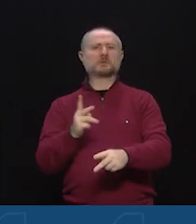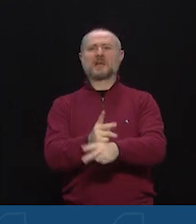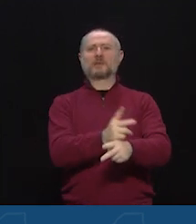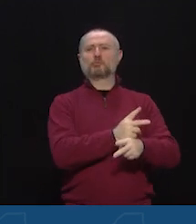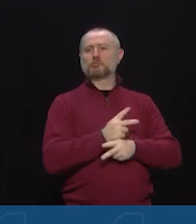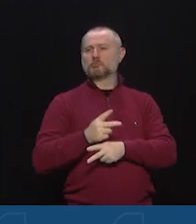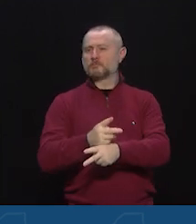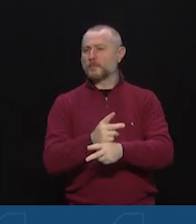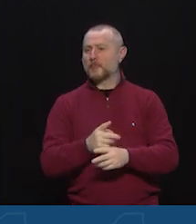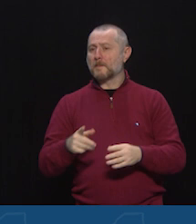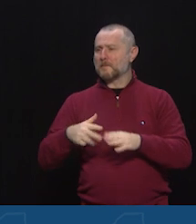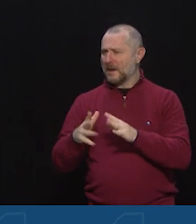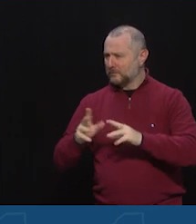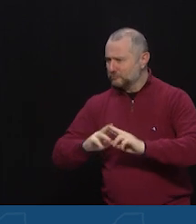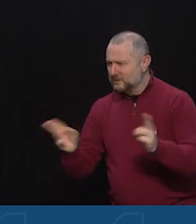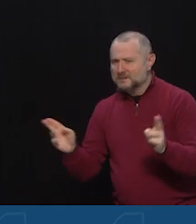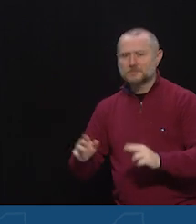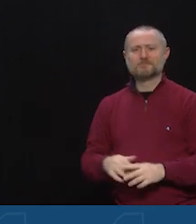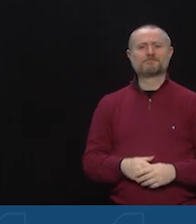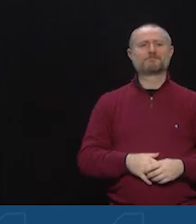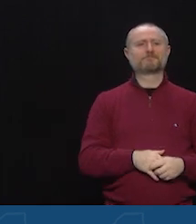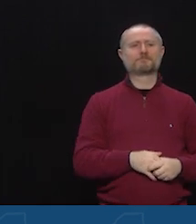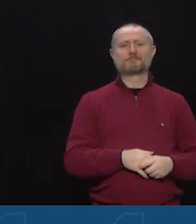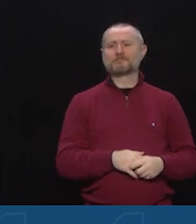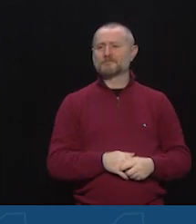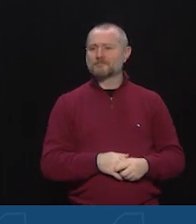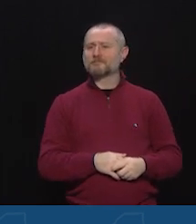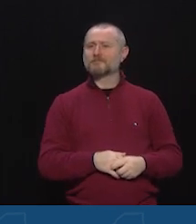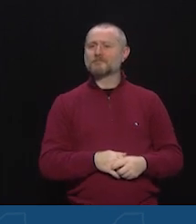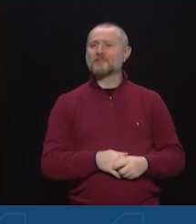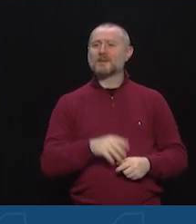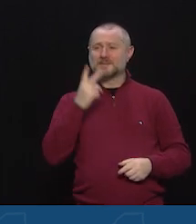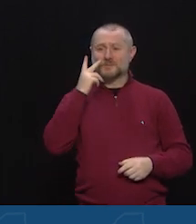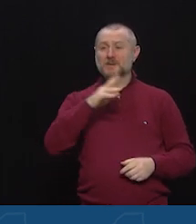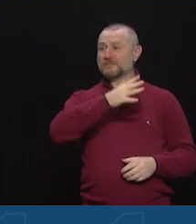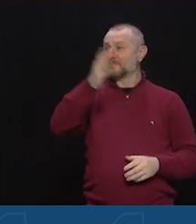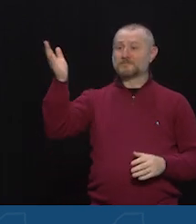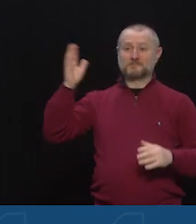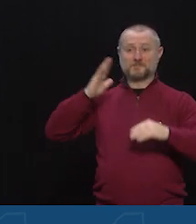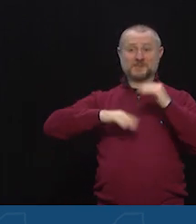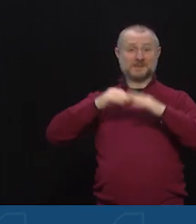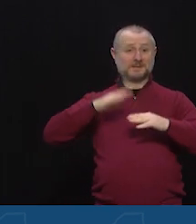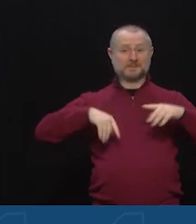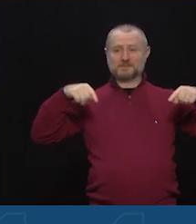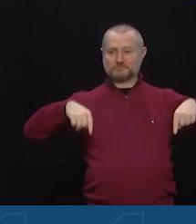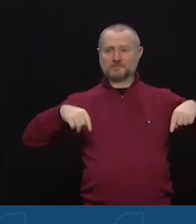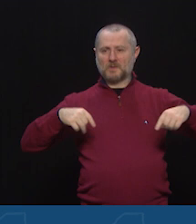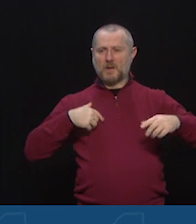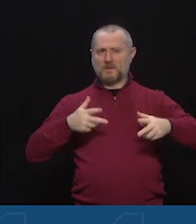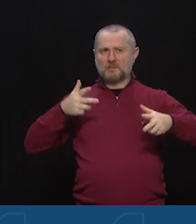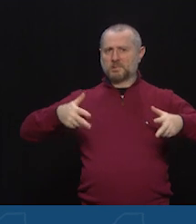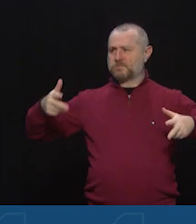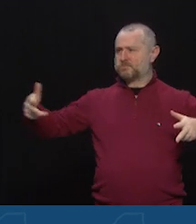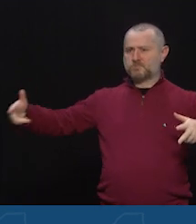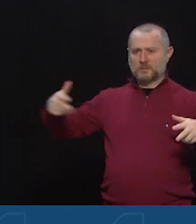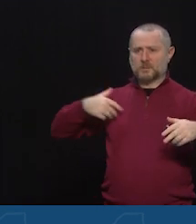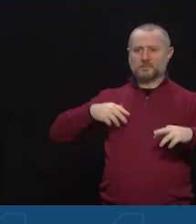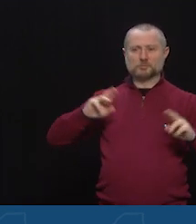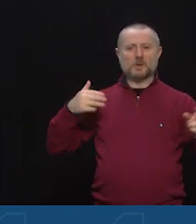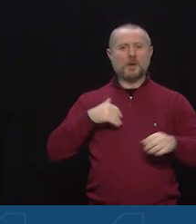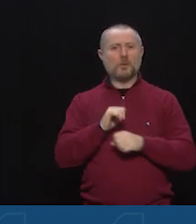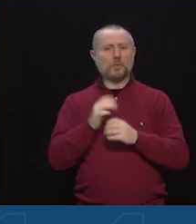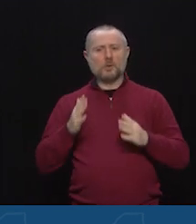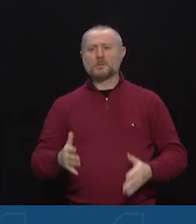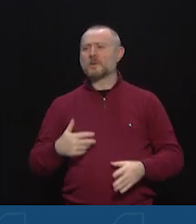mechanics are ready to go. We've staffed all of these residencies. These buildings that you see here are full of people that really make our